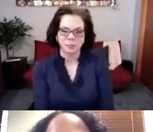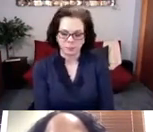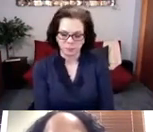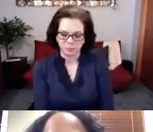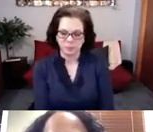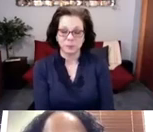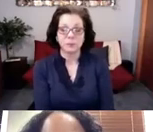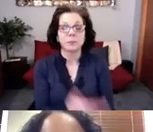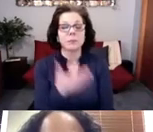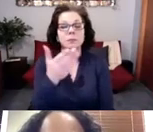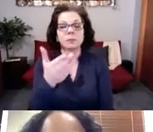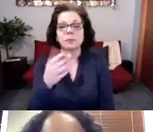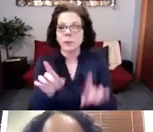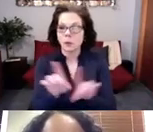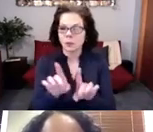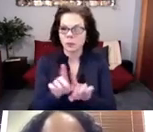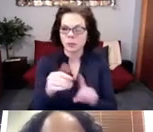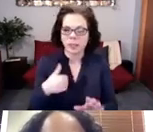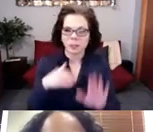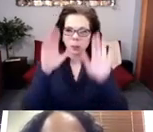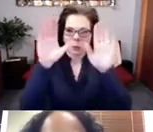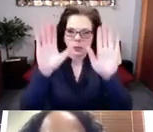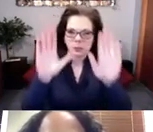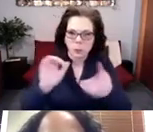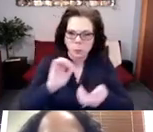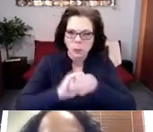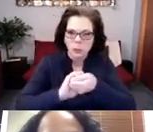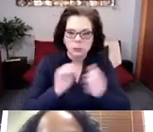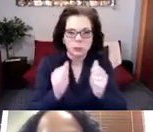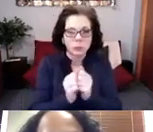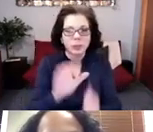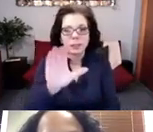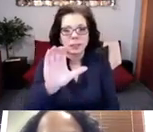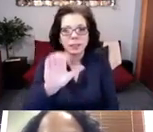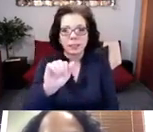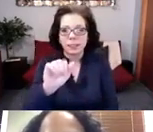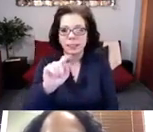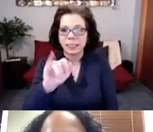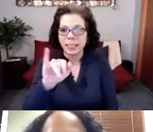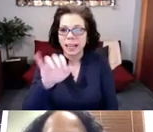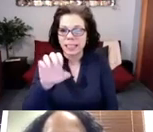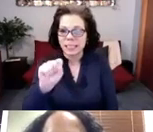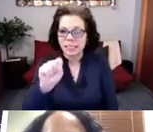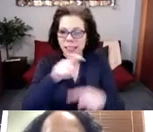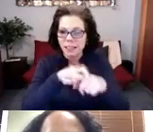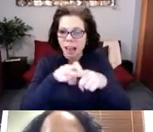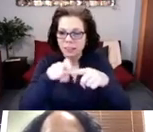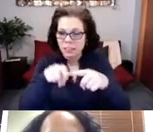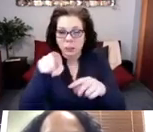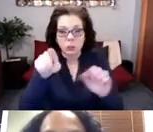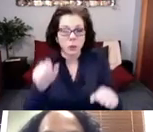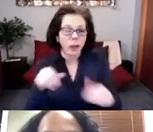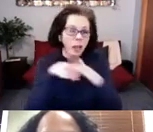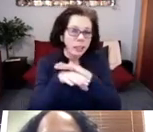So we also have a great partnership with Katie's Closet, and our families have access to clothing and